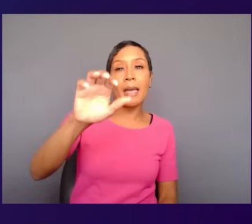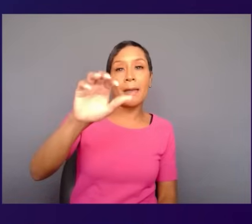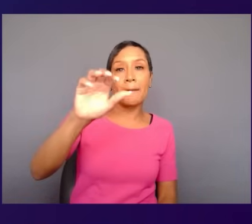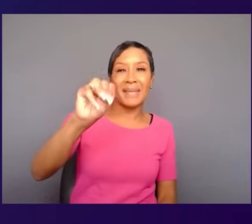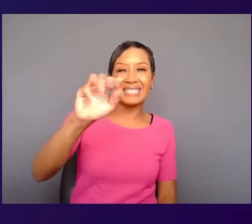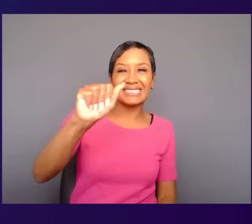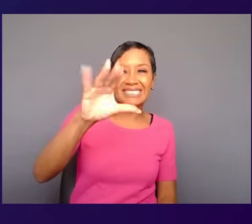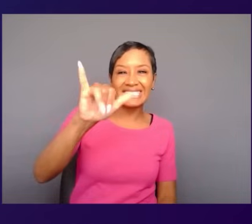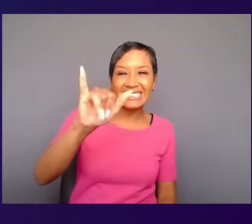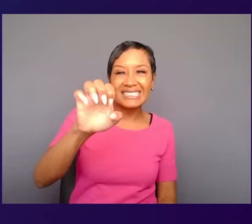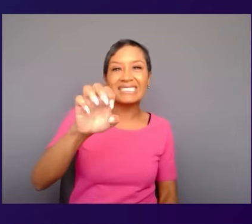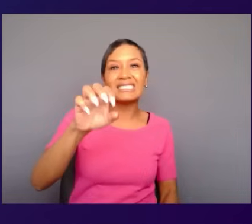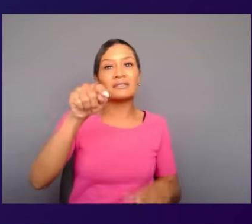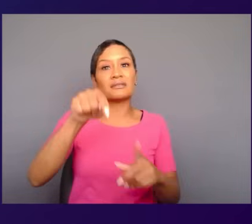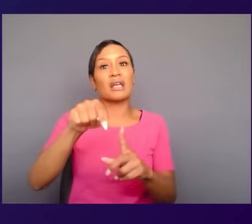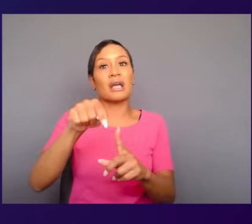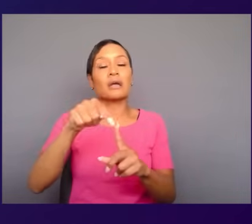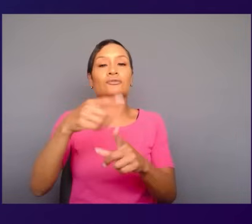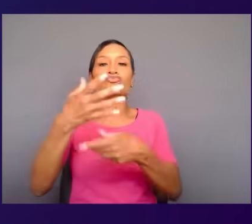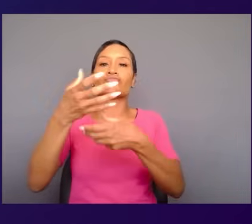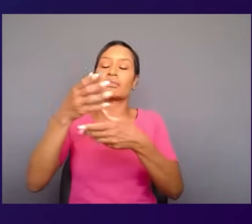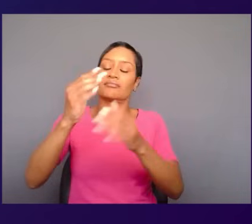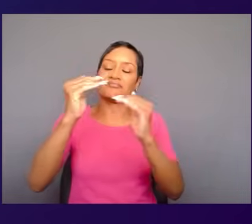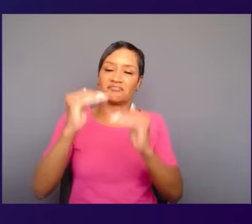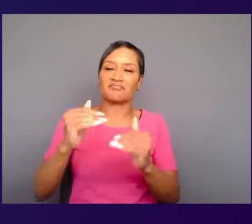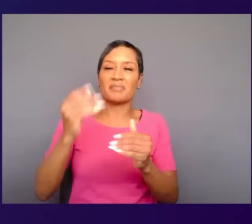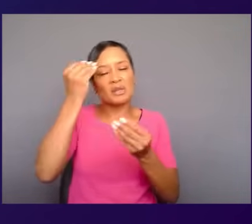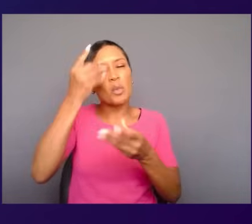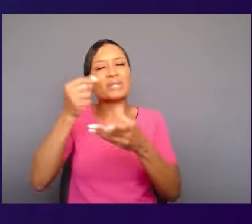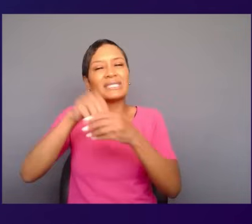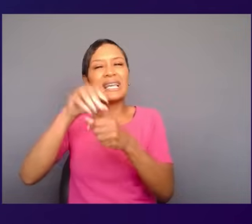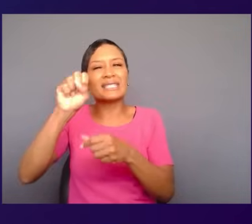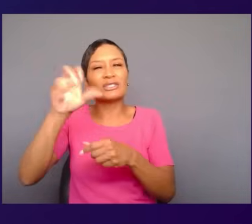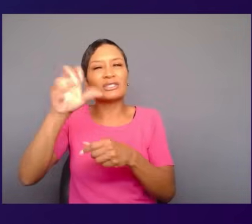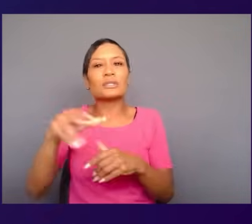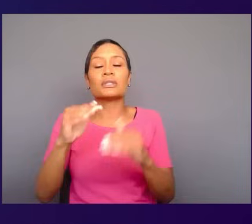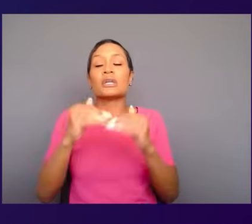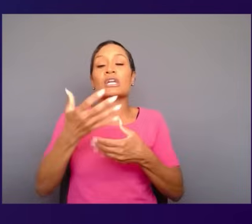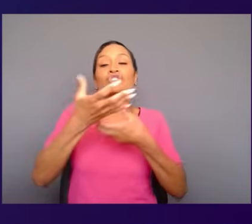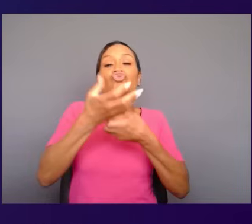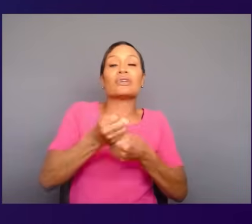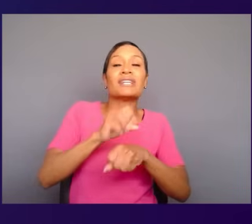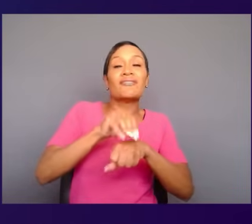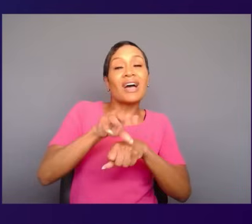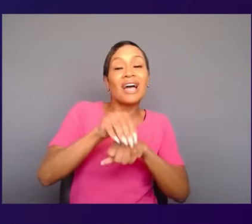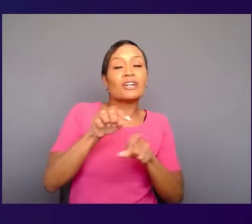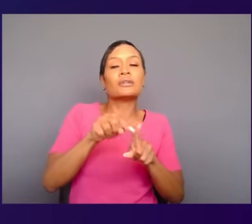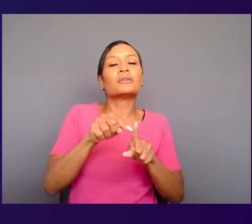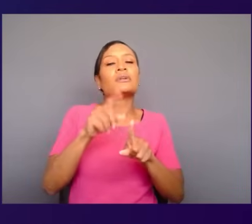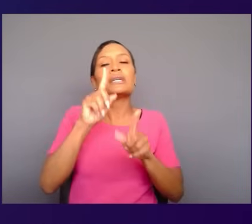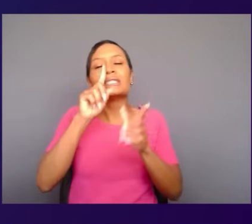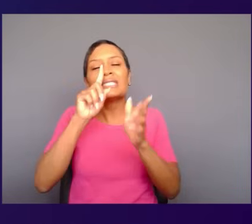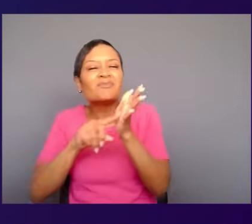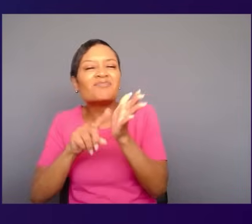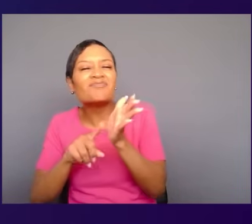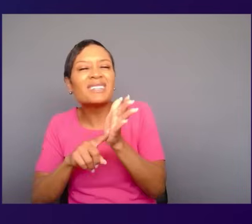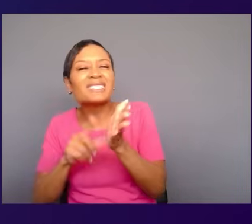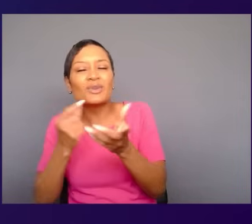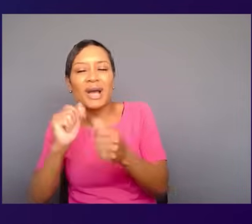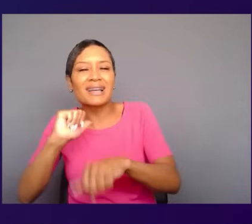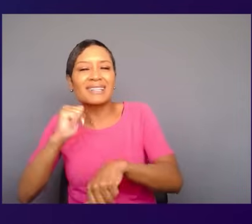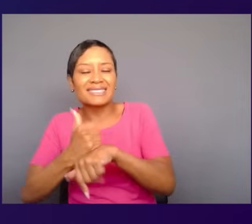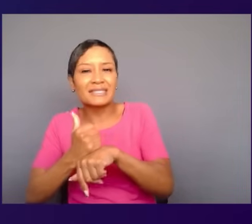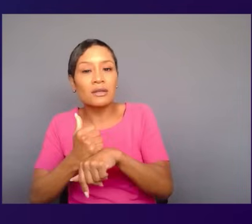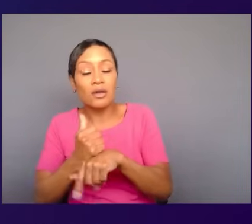S3. And Trusted Advisor recommends best practices to you based on inspection of your configuration. So all those tools are going to help you